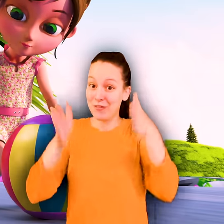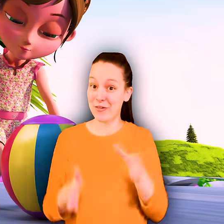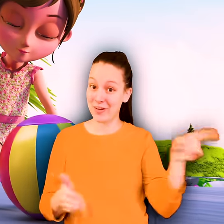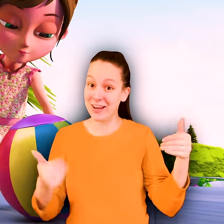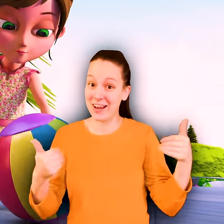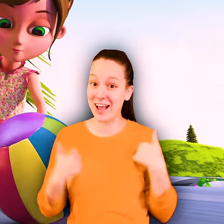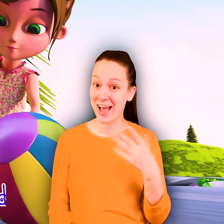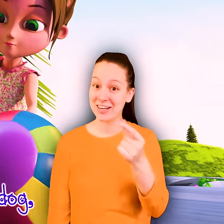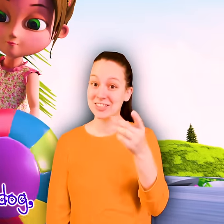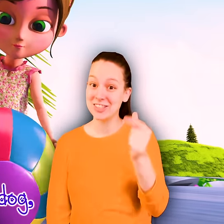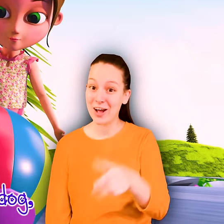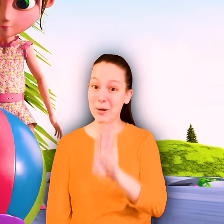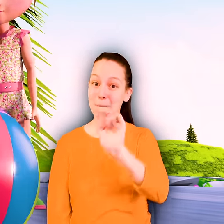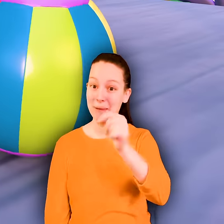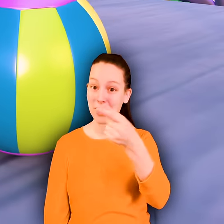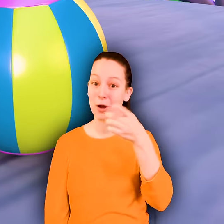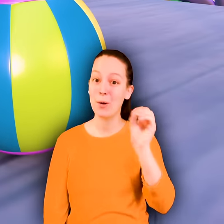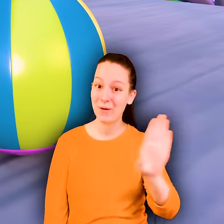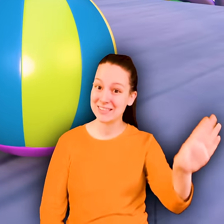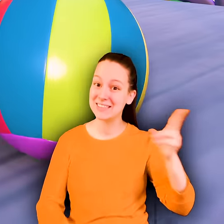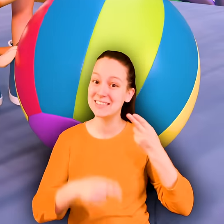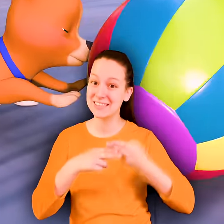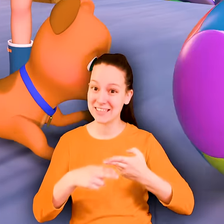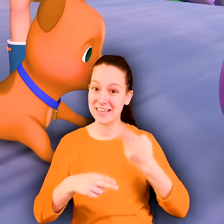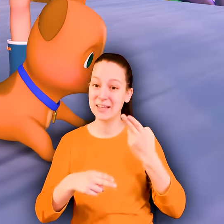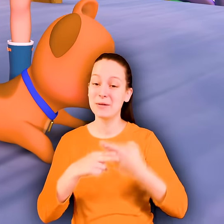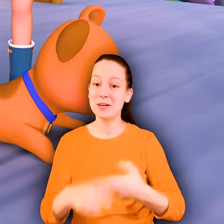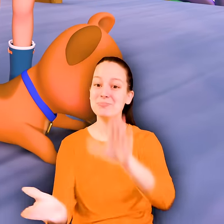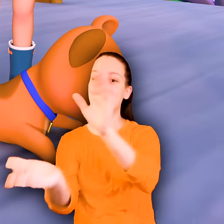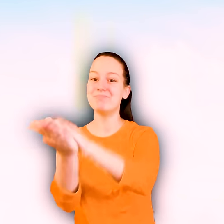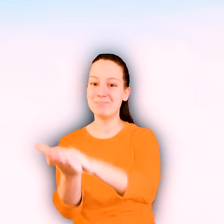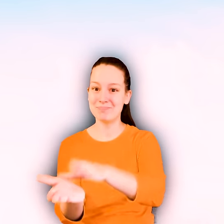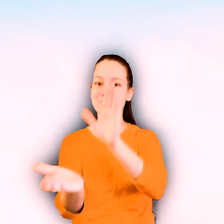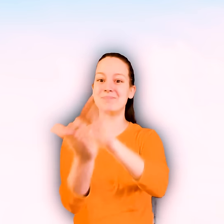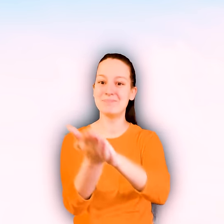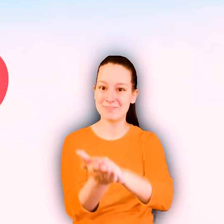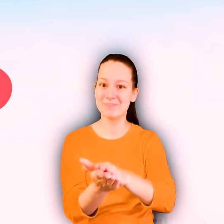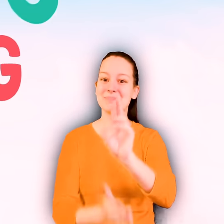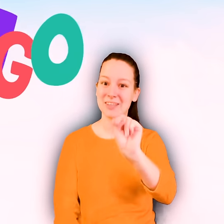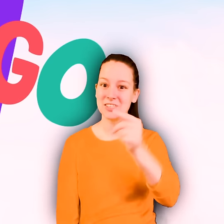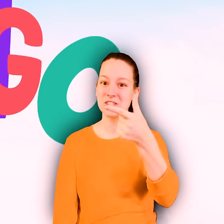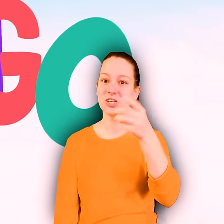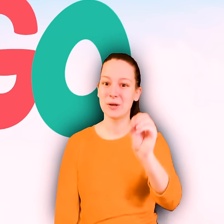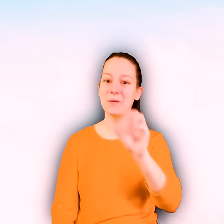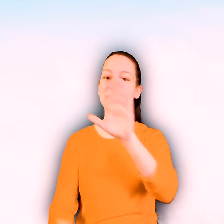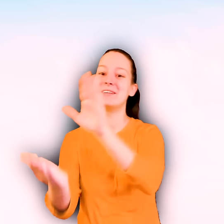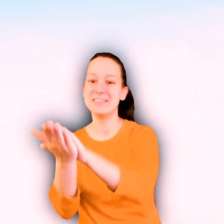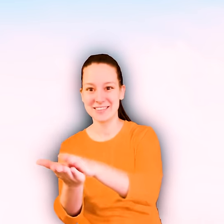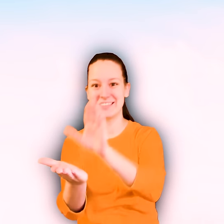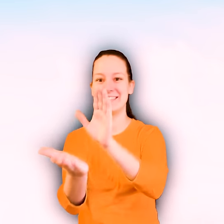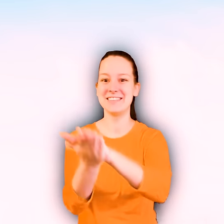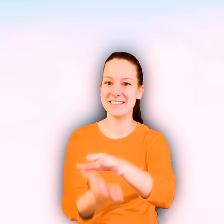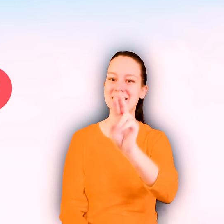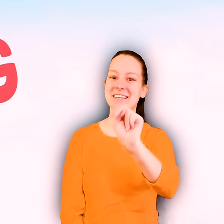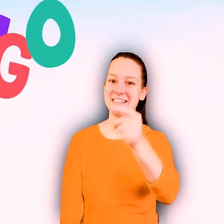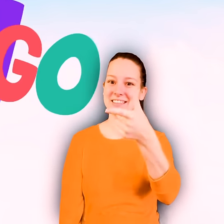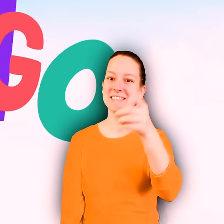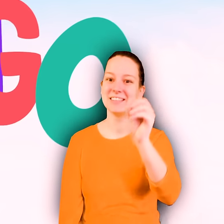there was a farmer who had a dog and bingo was his name-o ngo